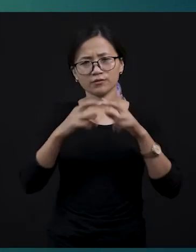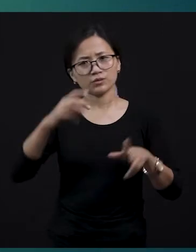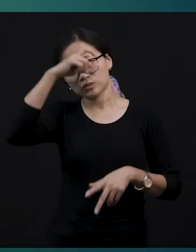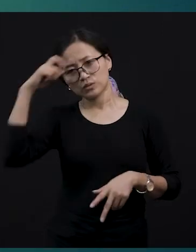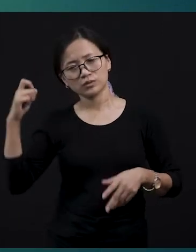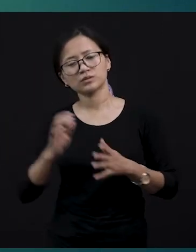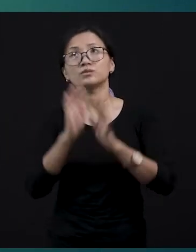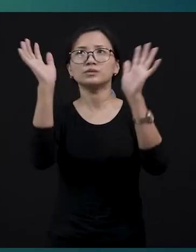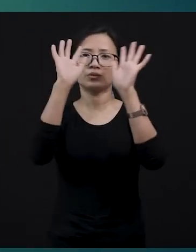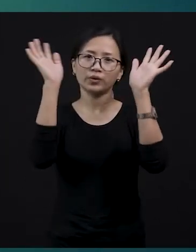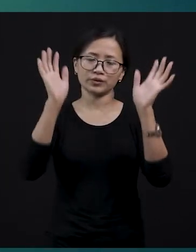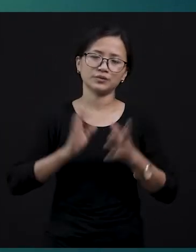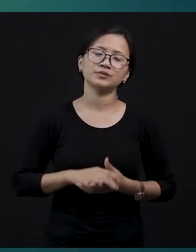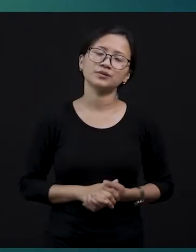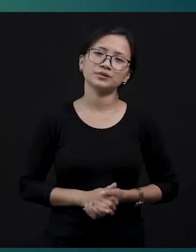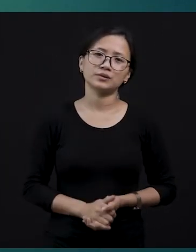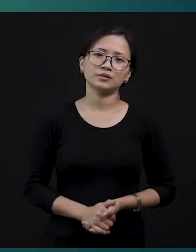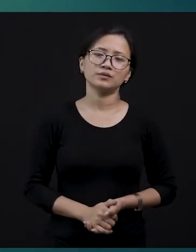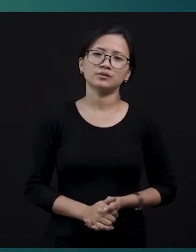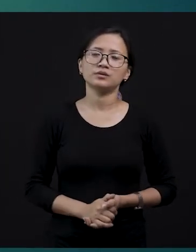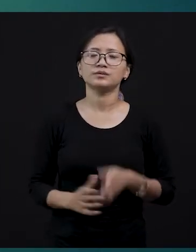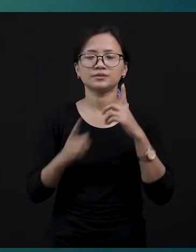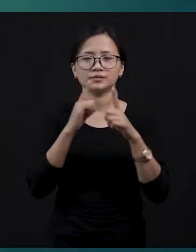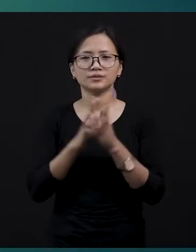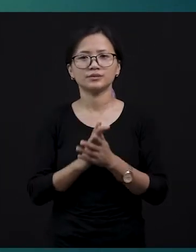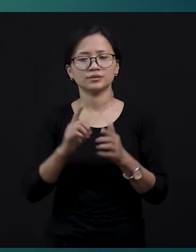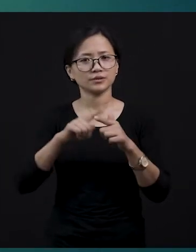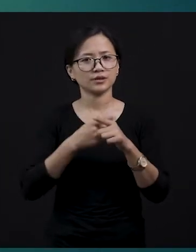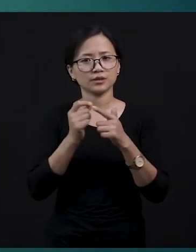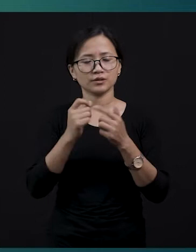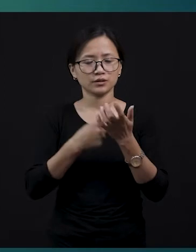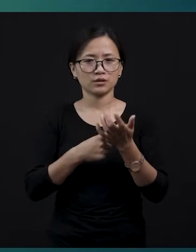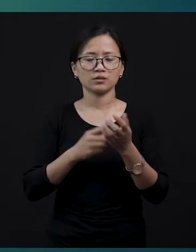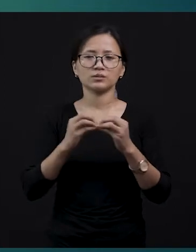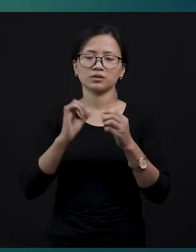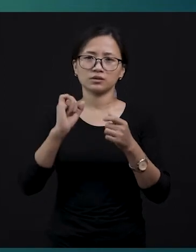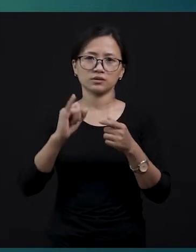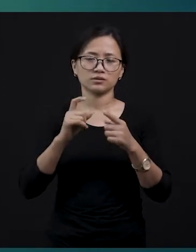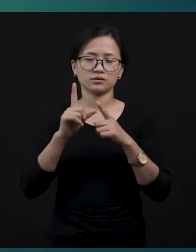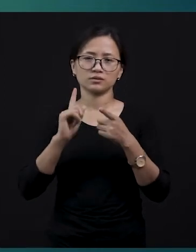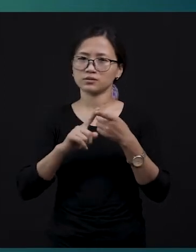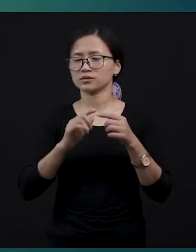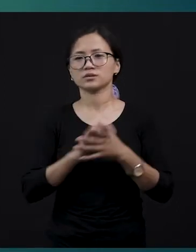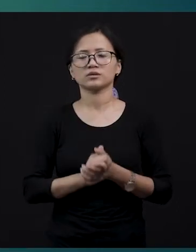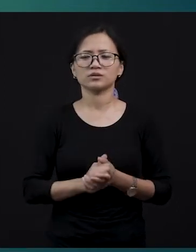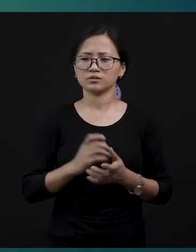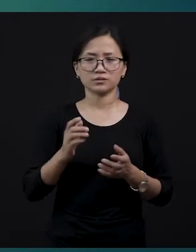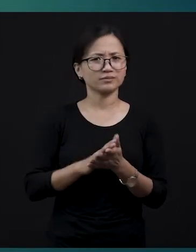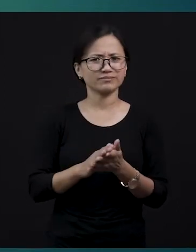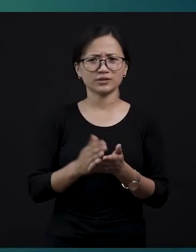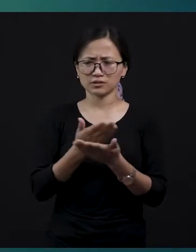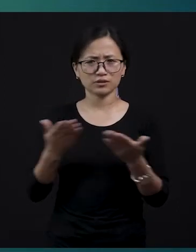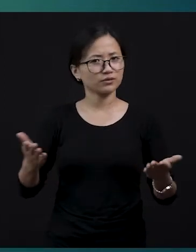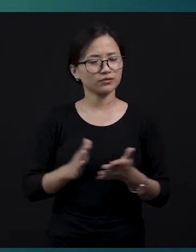conditions, okay? And as we have discussed about gerbils, gerbils are a kind of rodent. I've told